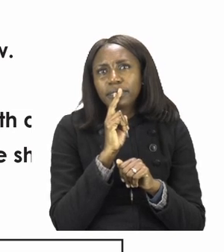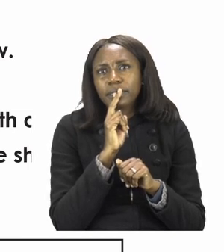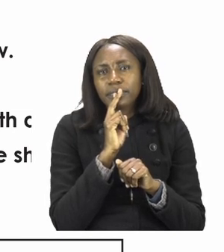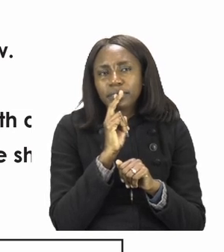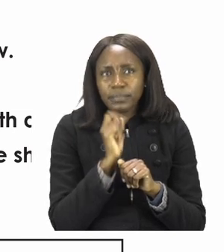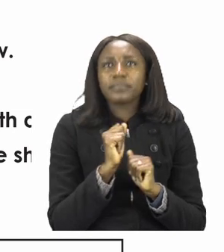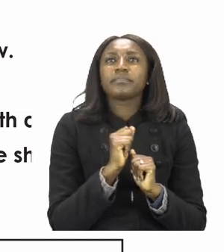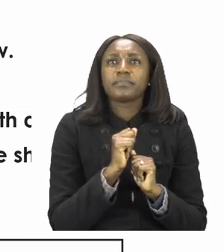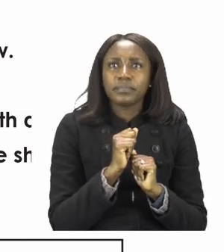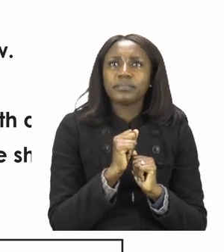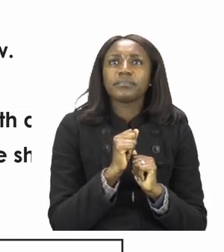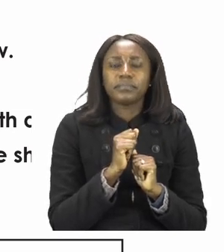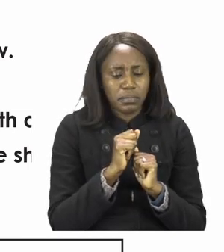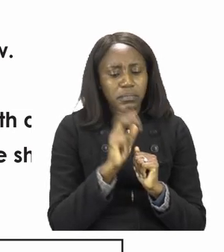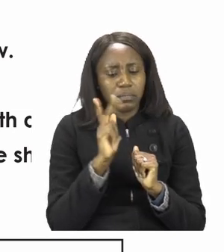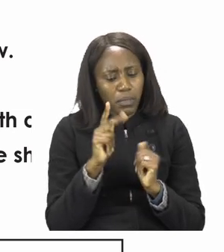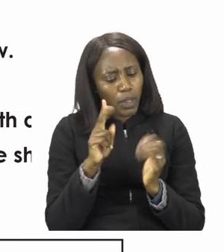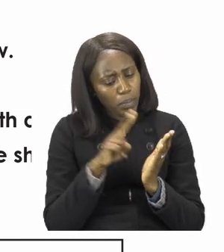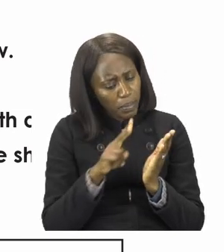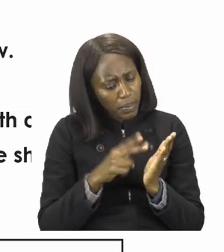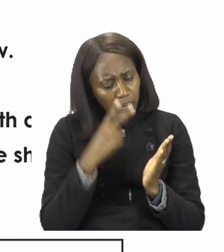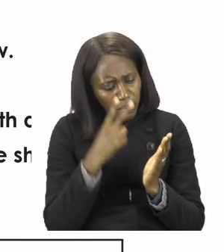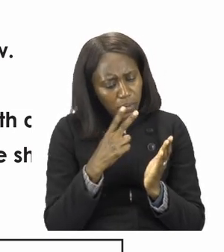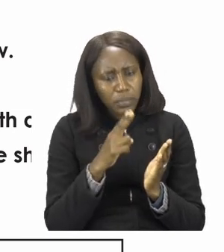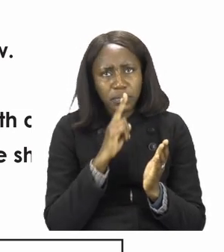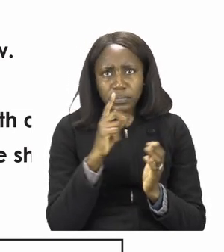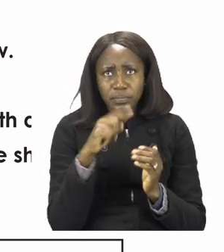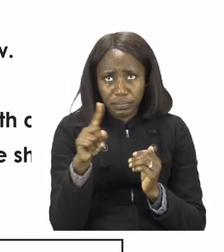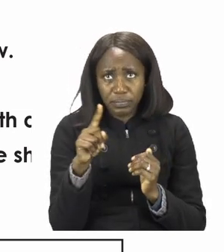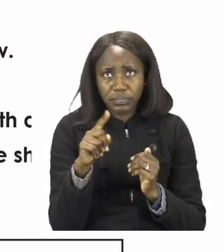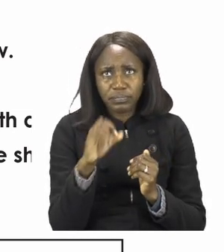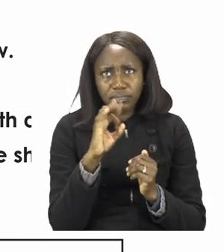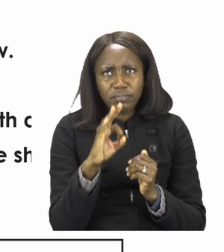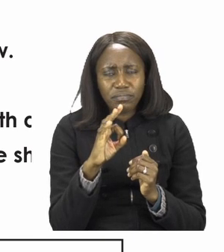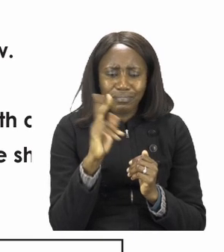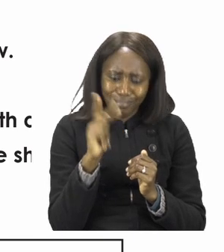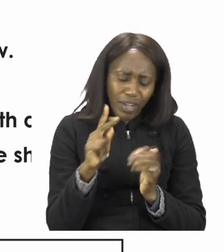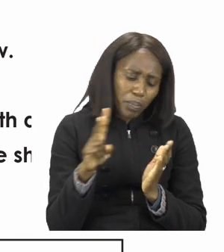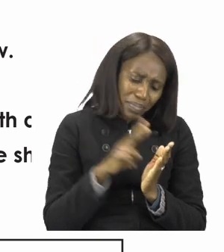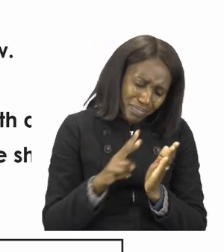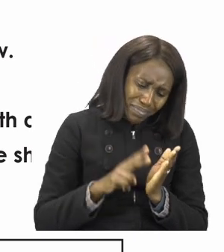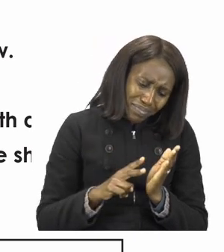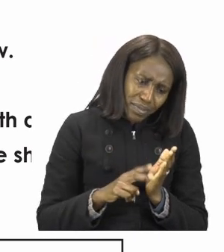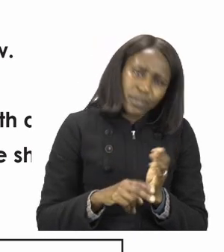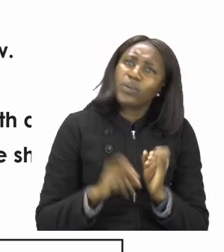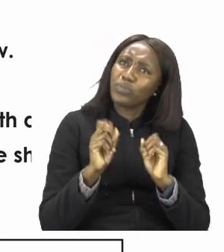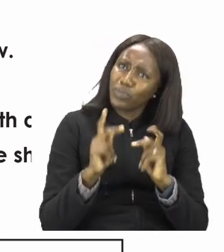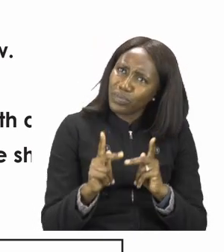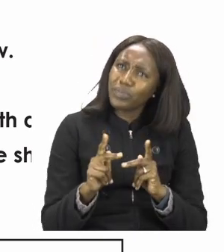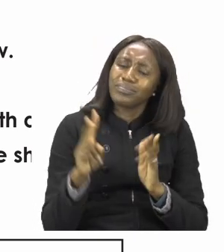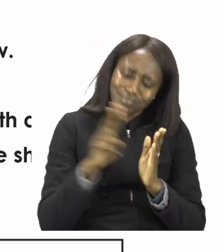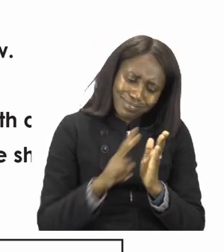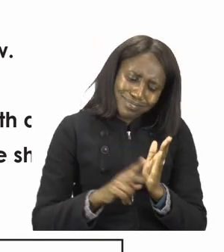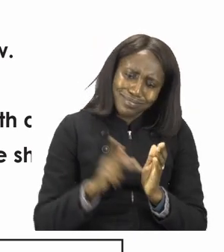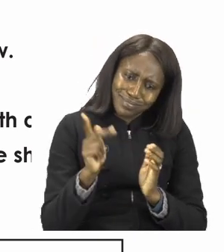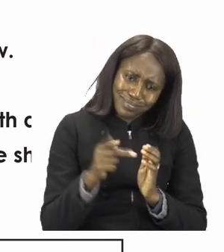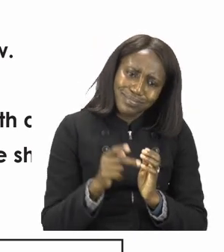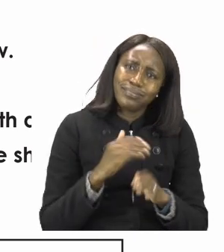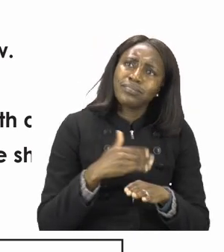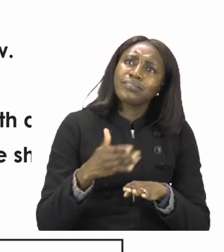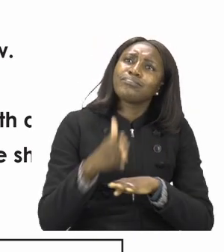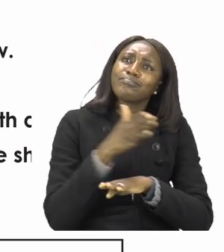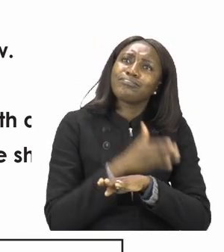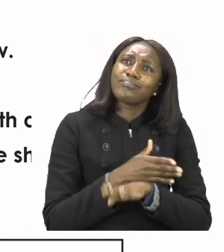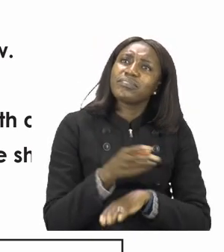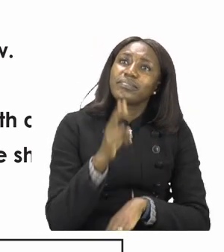passage to see if your answers are correct. If you need to read the passage by yourself again before you answer,